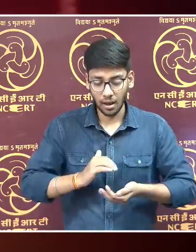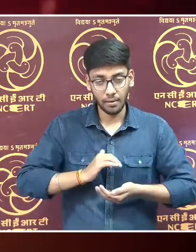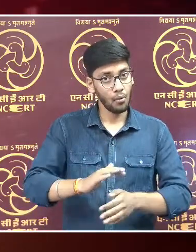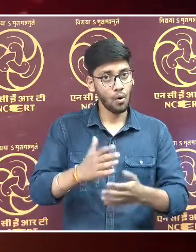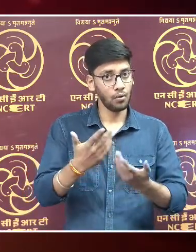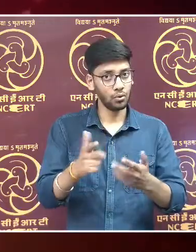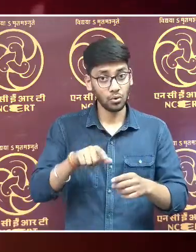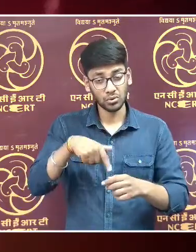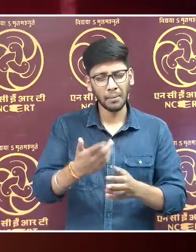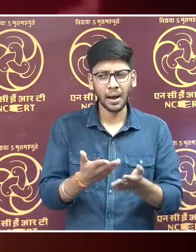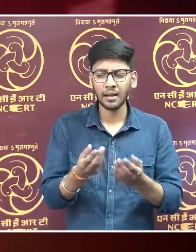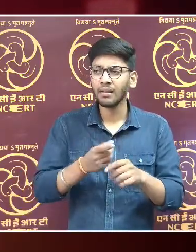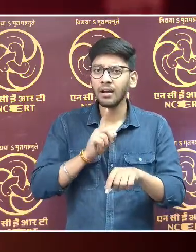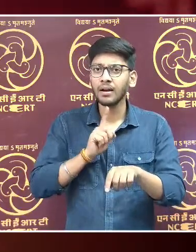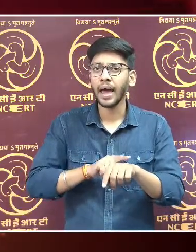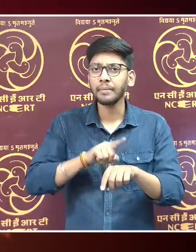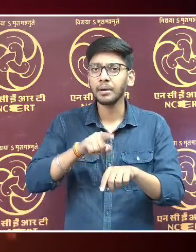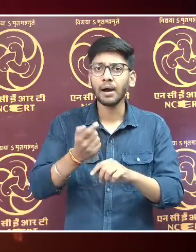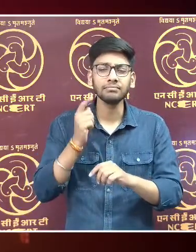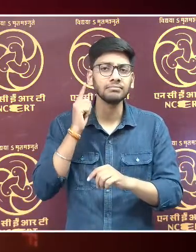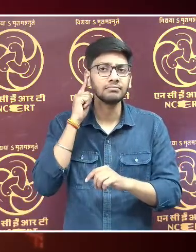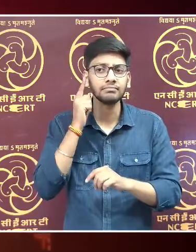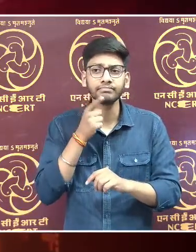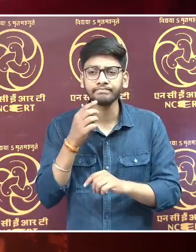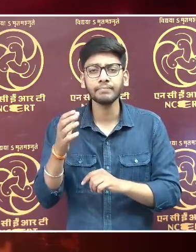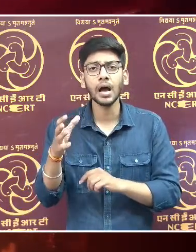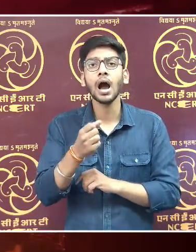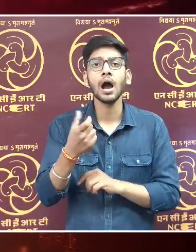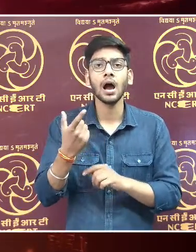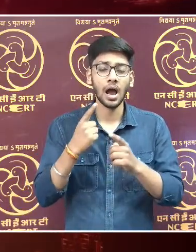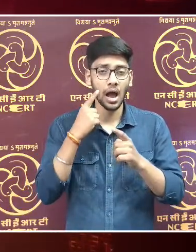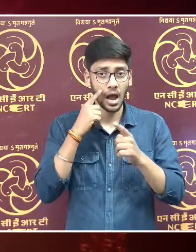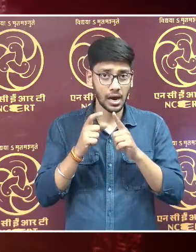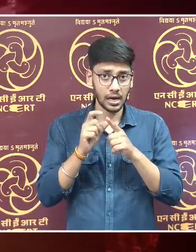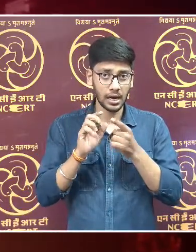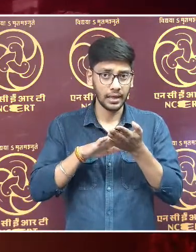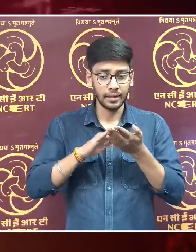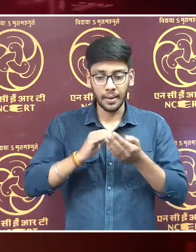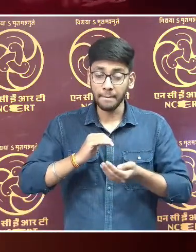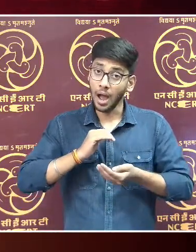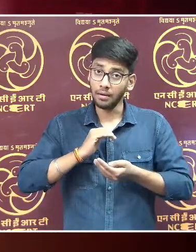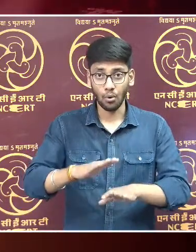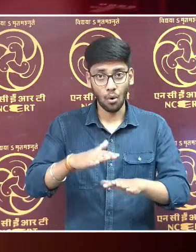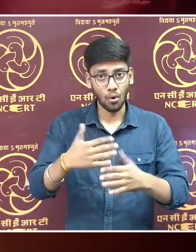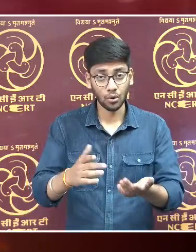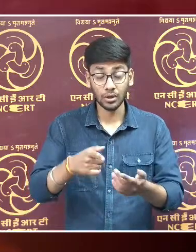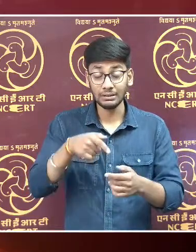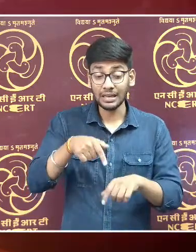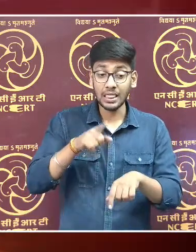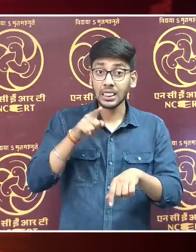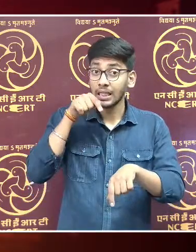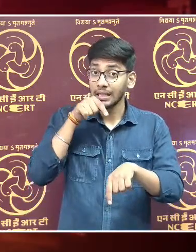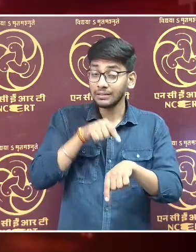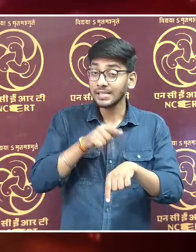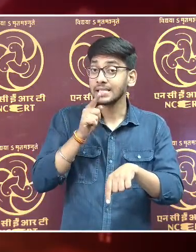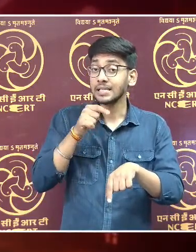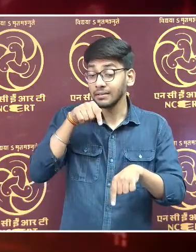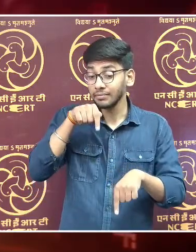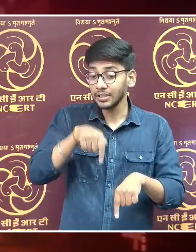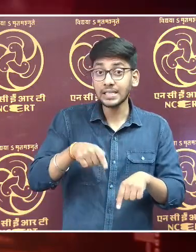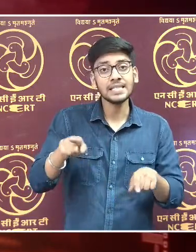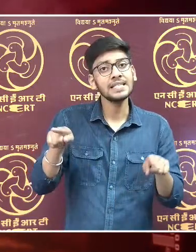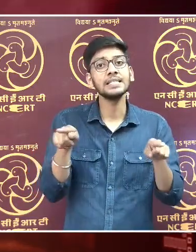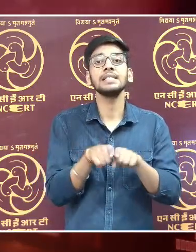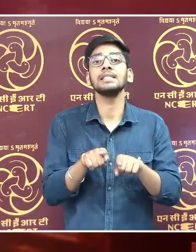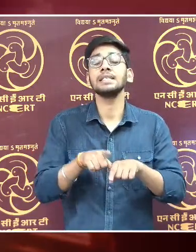hear, we can identify the child as soon as the child is being born. The day the child is born, Okay.